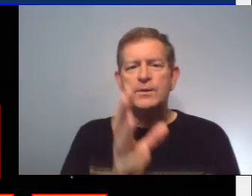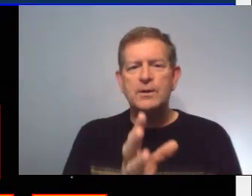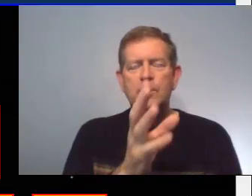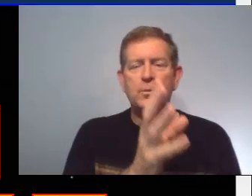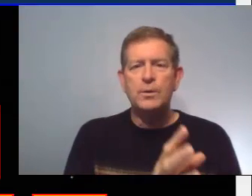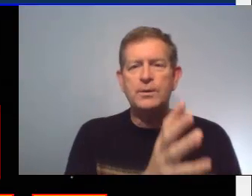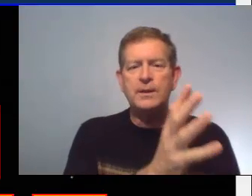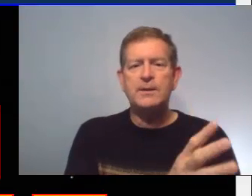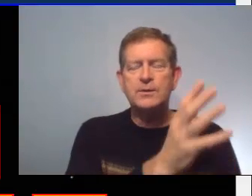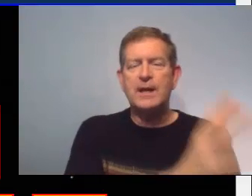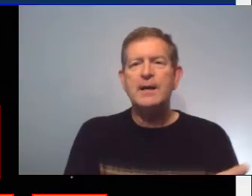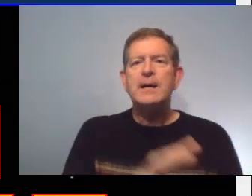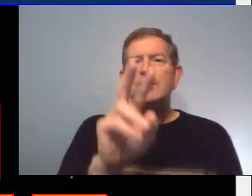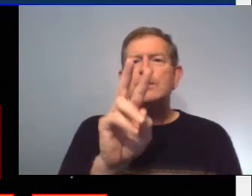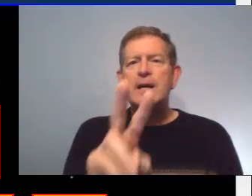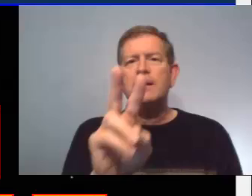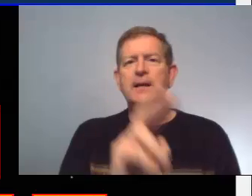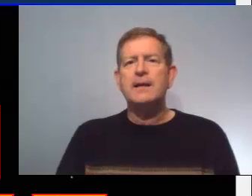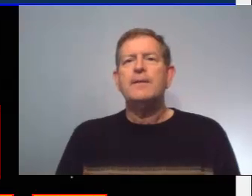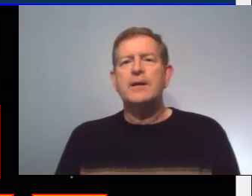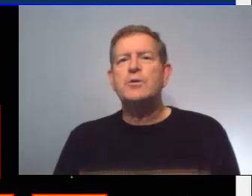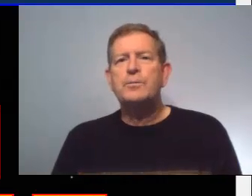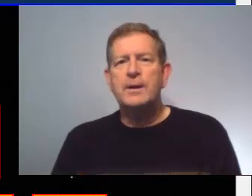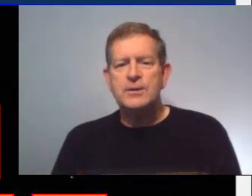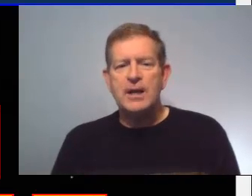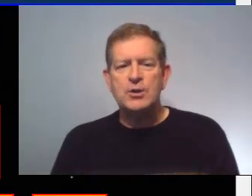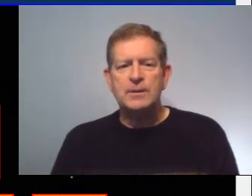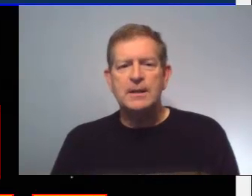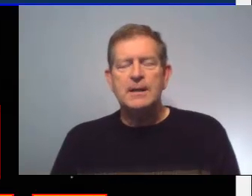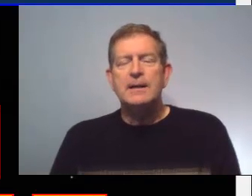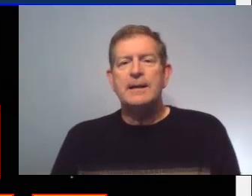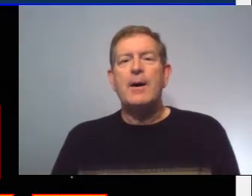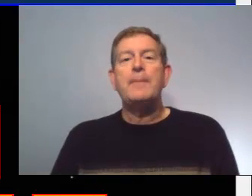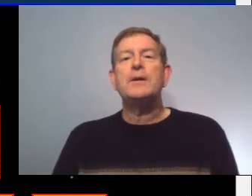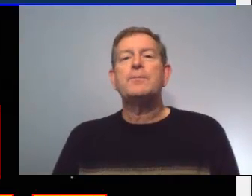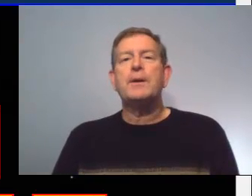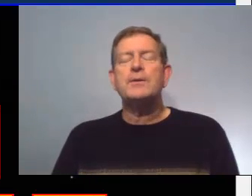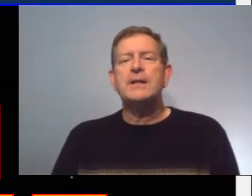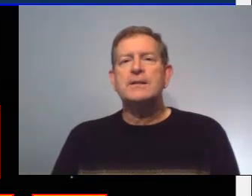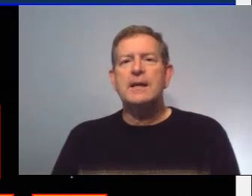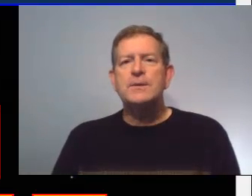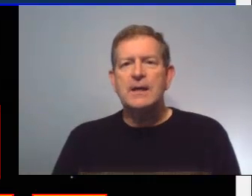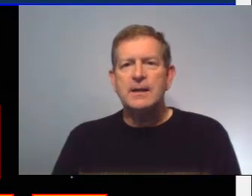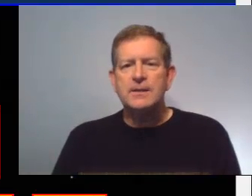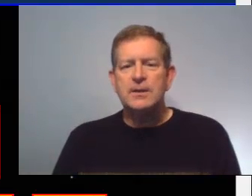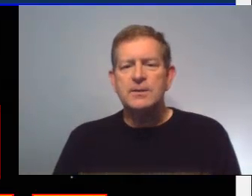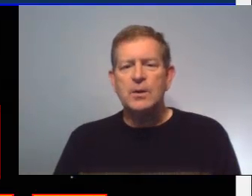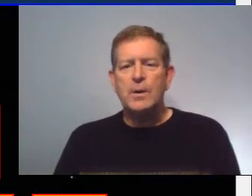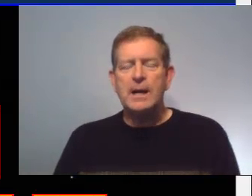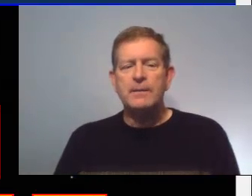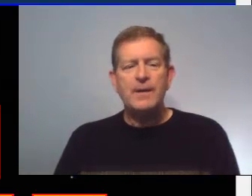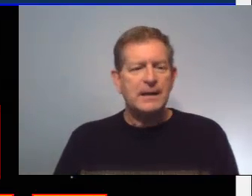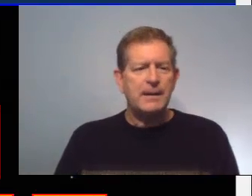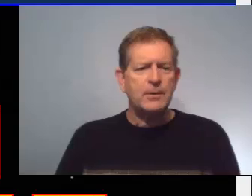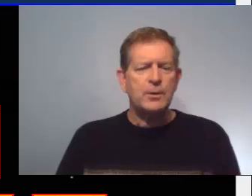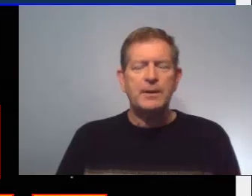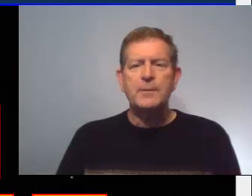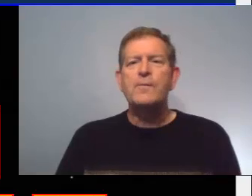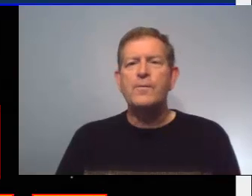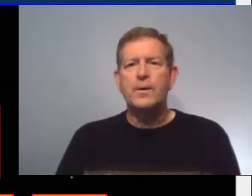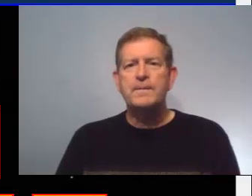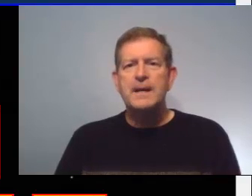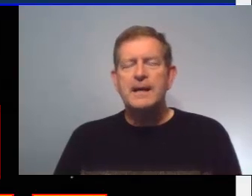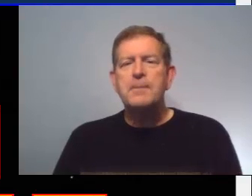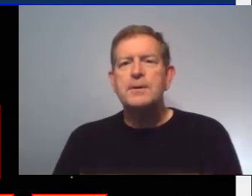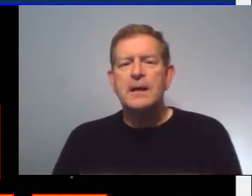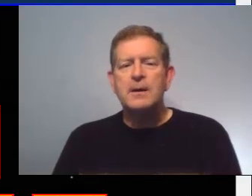every single word you need to say. Secondly, the issue of pronunciation. Now, I'm going to pronounce that same sentence as though in fact, I'm going to go down to